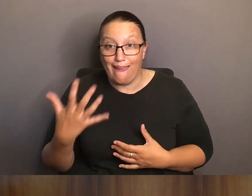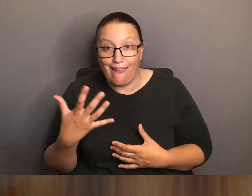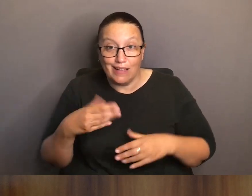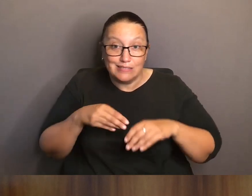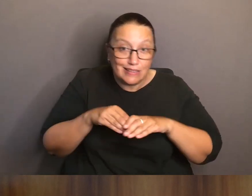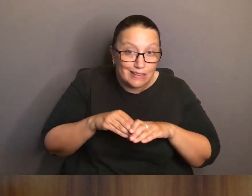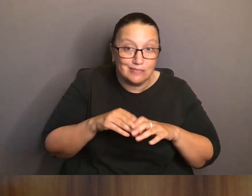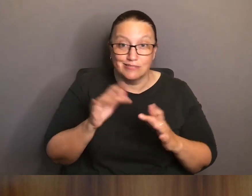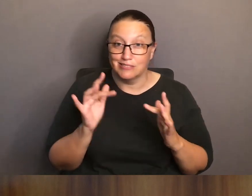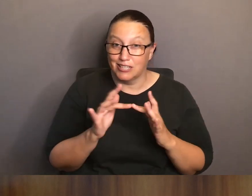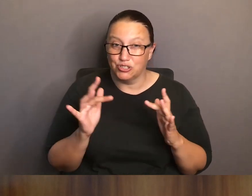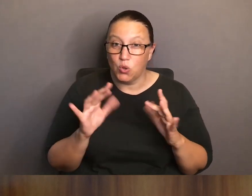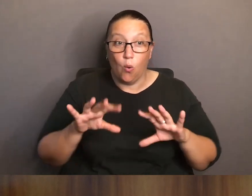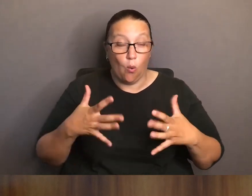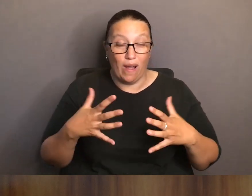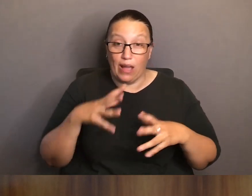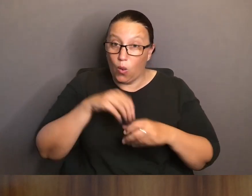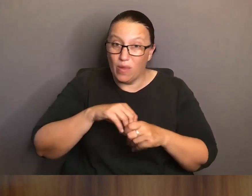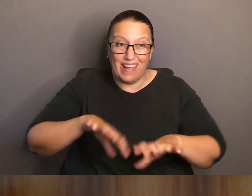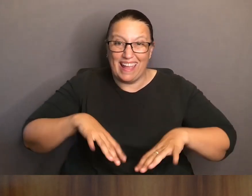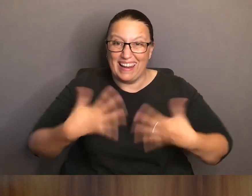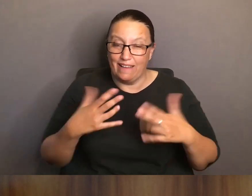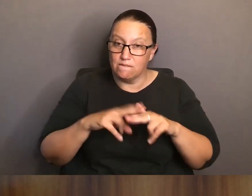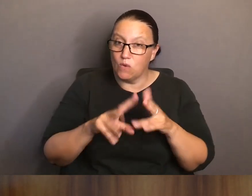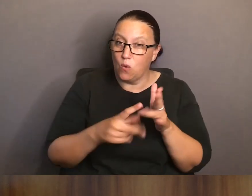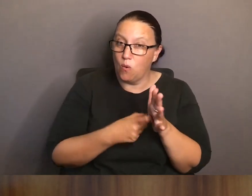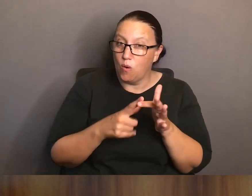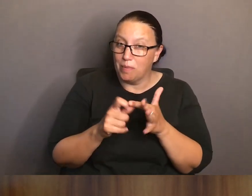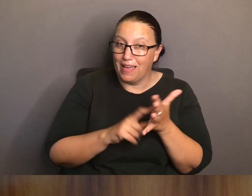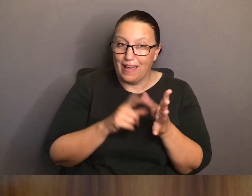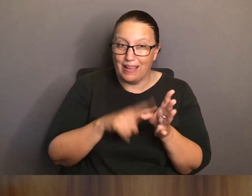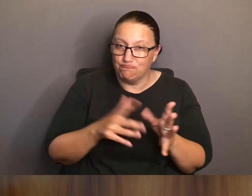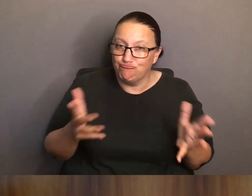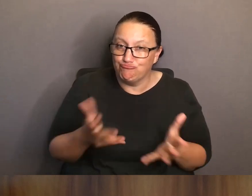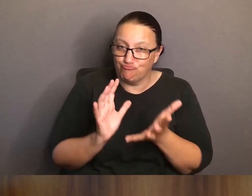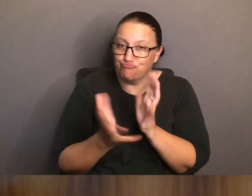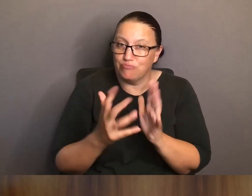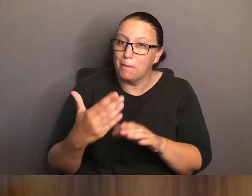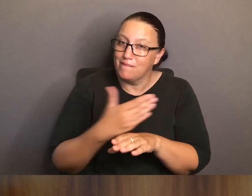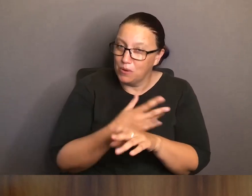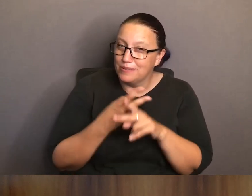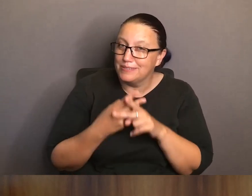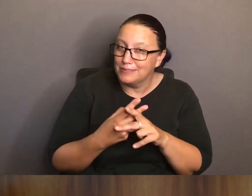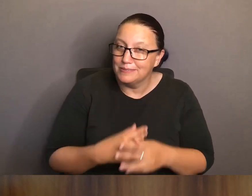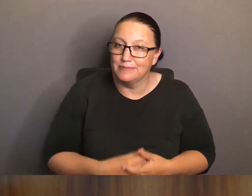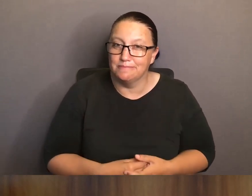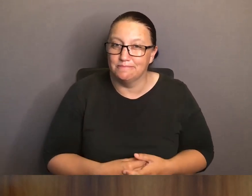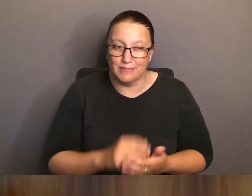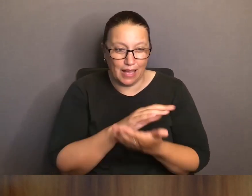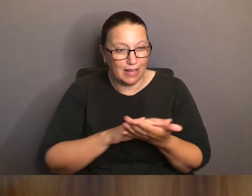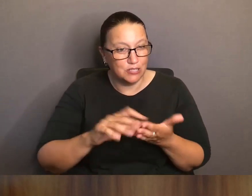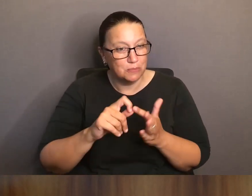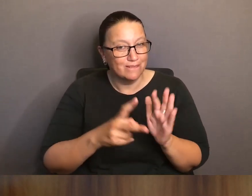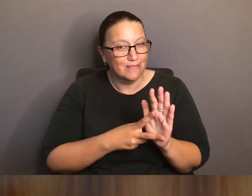including foreplay and non-penetrative sex. HP is very common, and almost all sexually